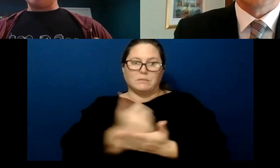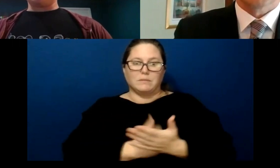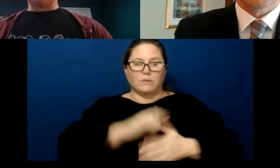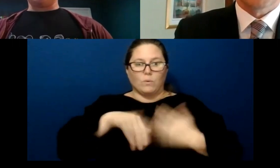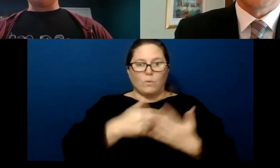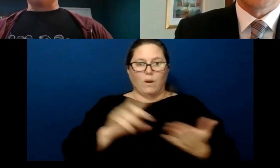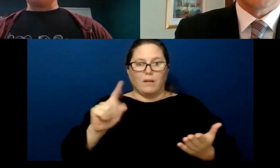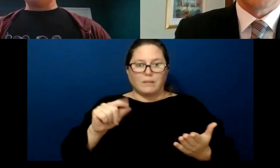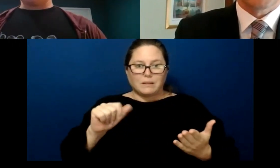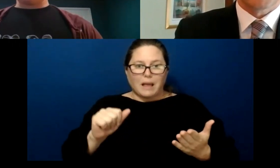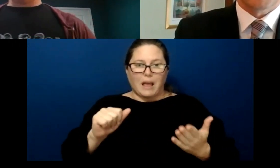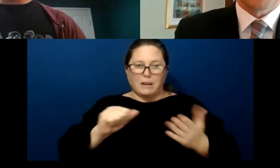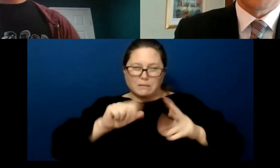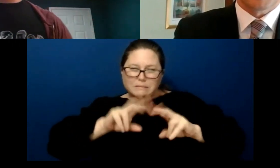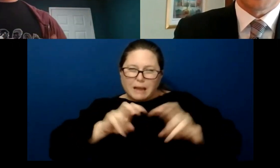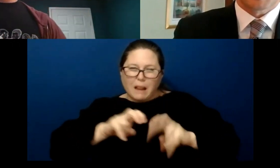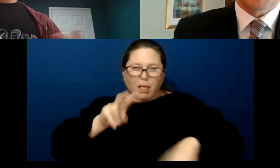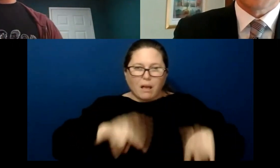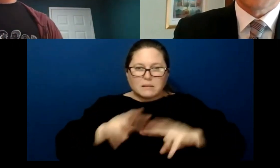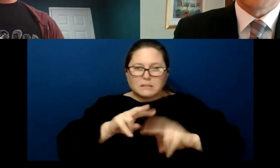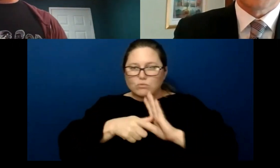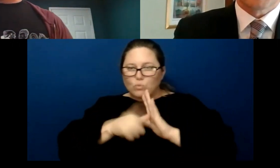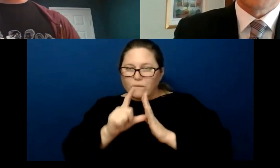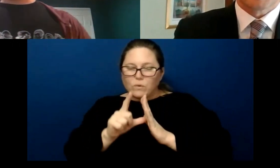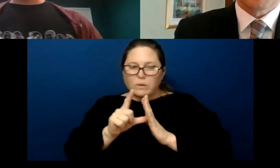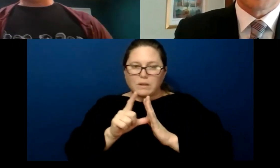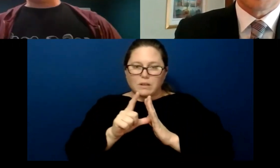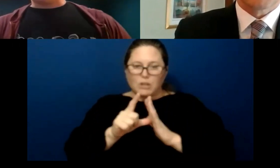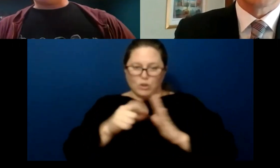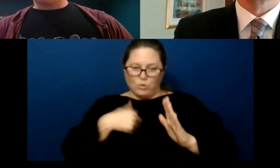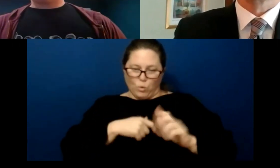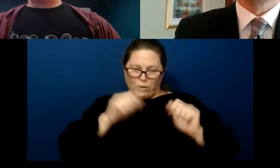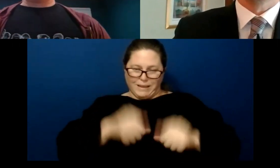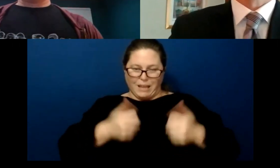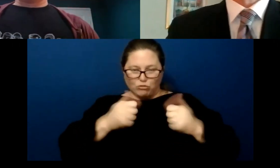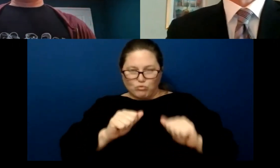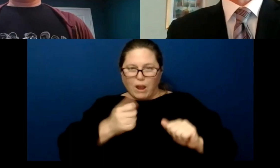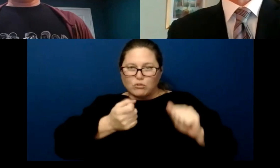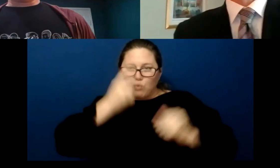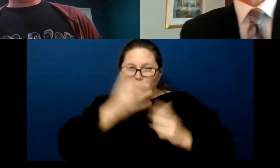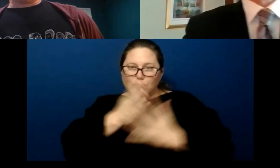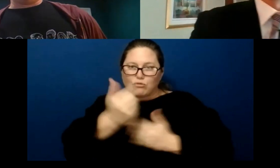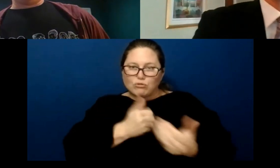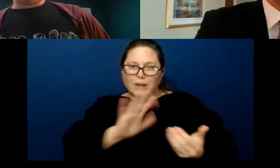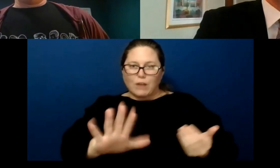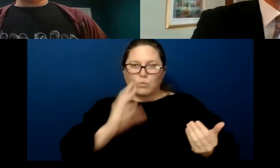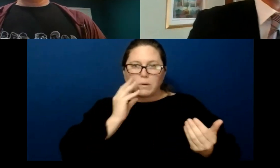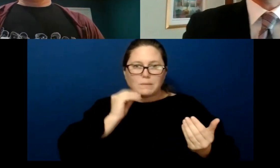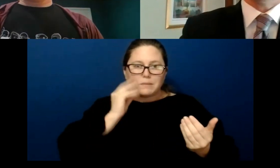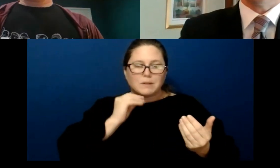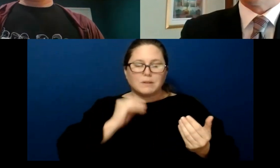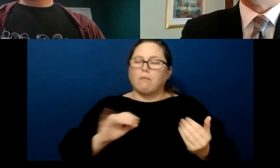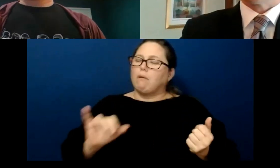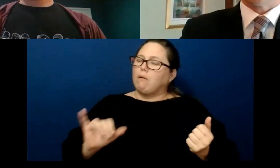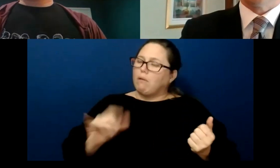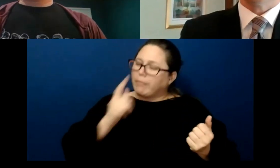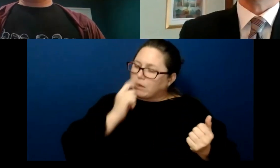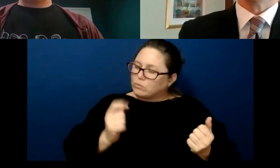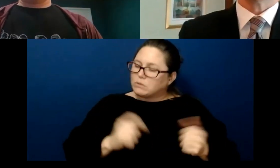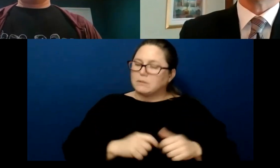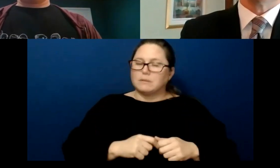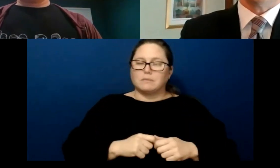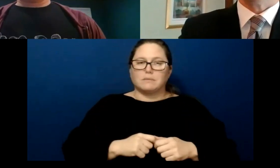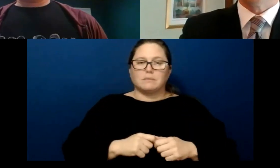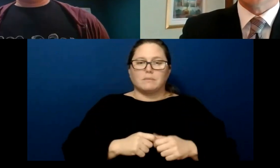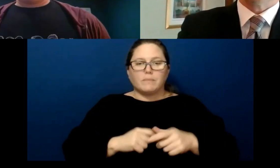we're analyzing it and reviewing it so that we can understand what your experience is like. Interesting. That's very interesting. By the way, if you're